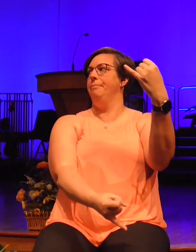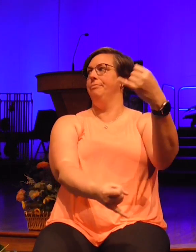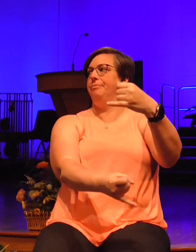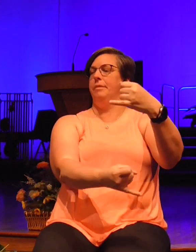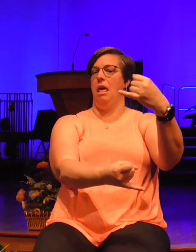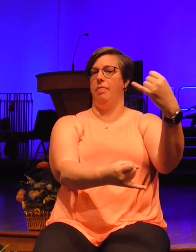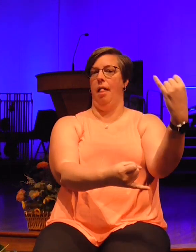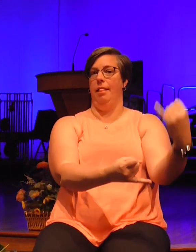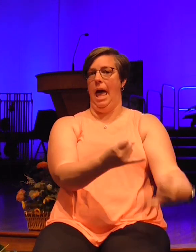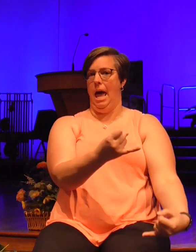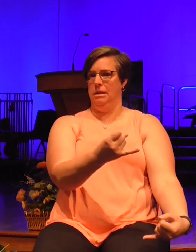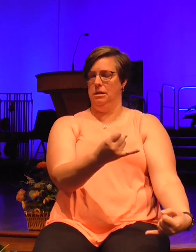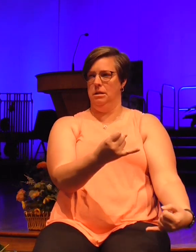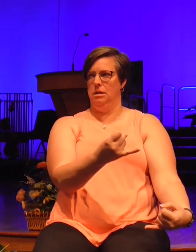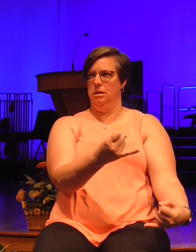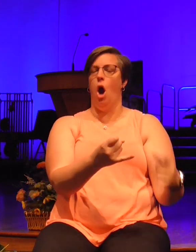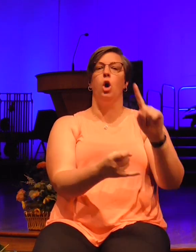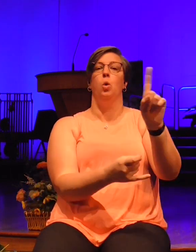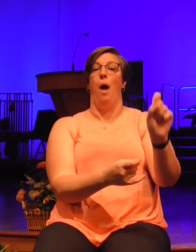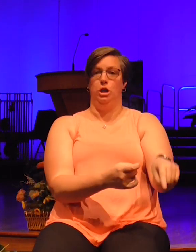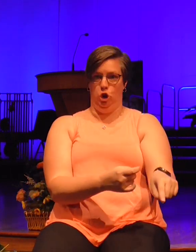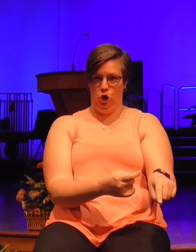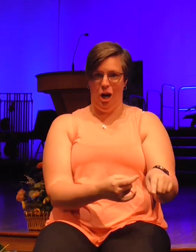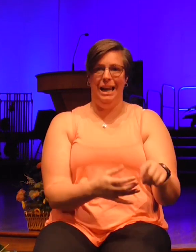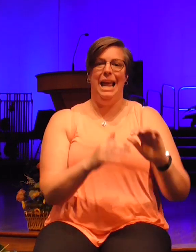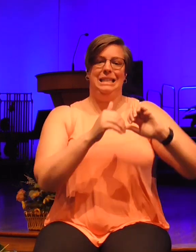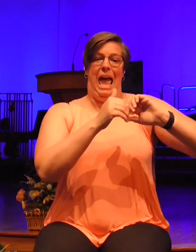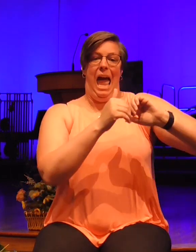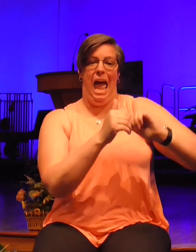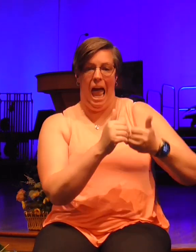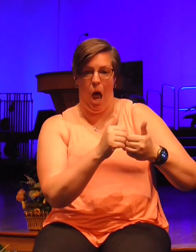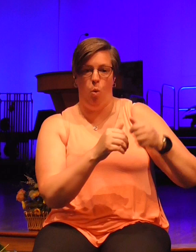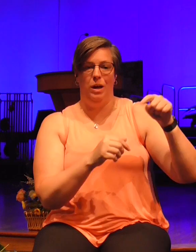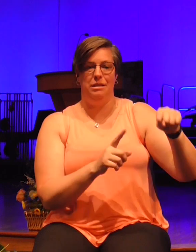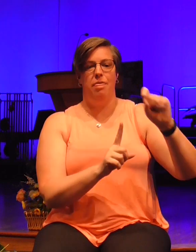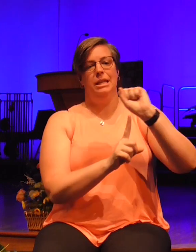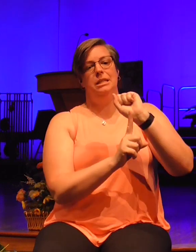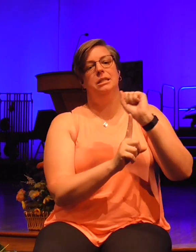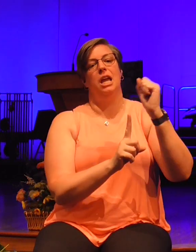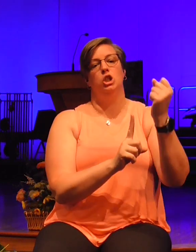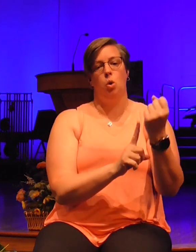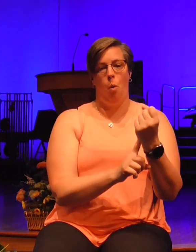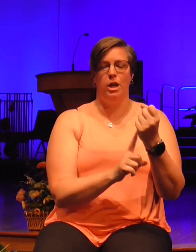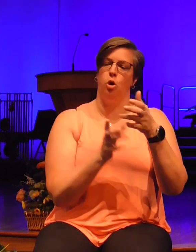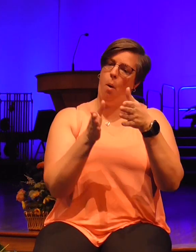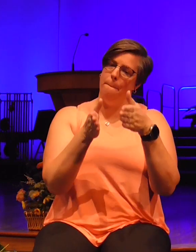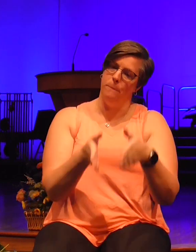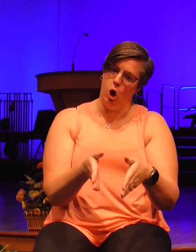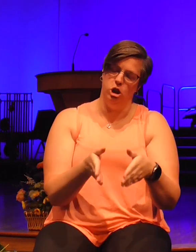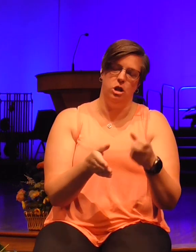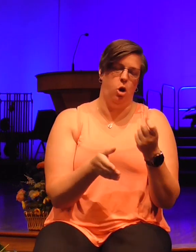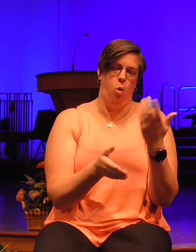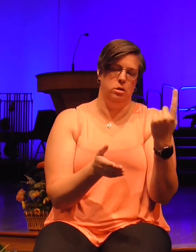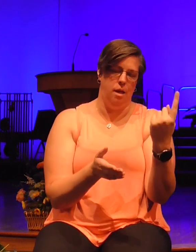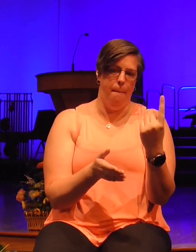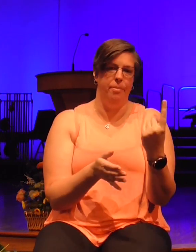situation was, how is this situation or person or condition serving me?